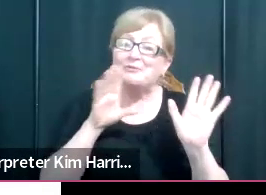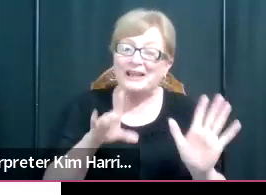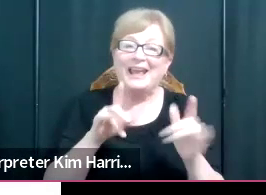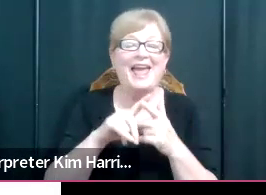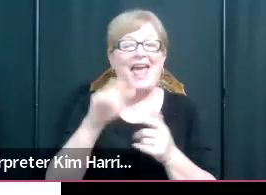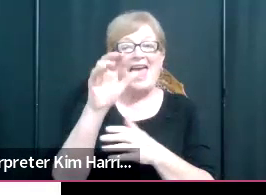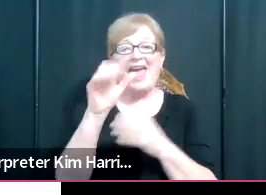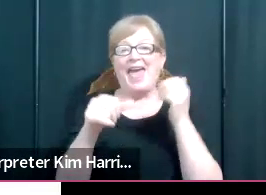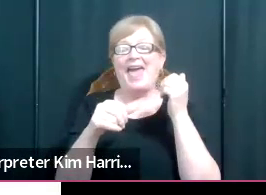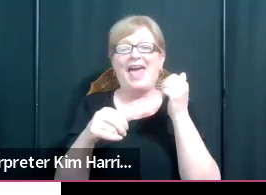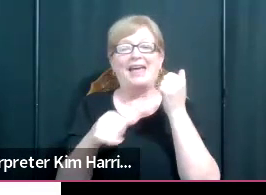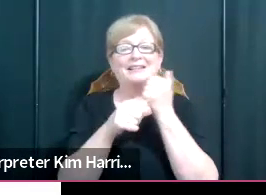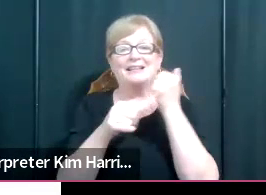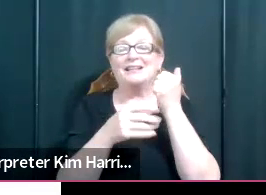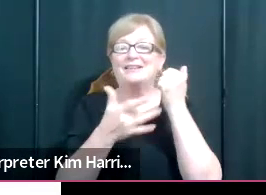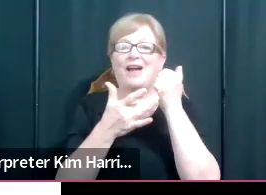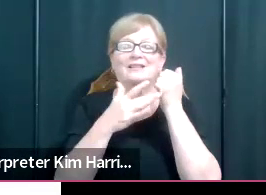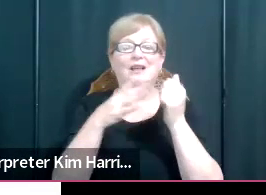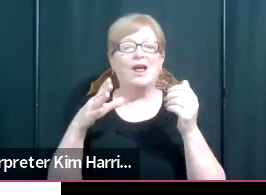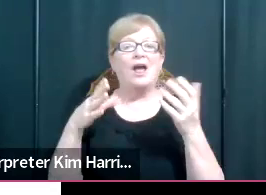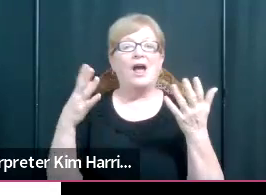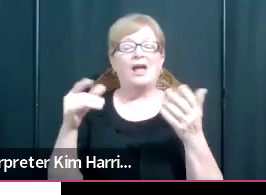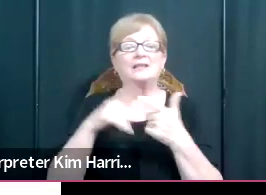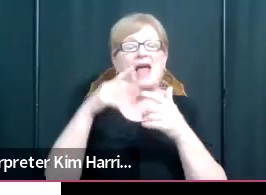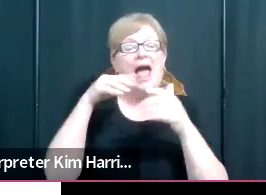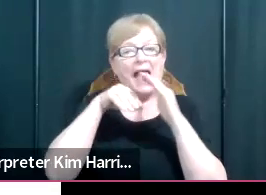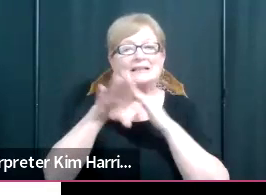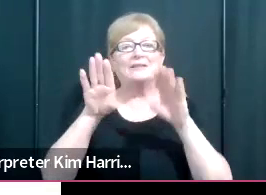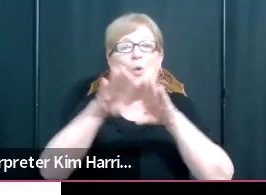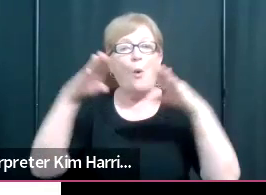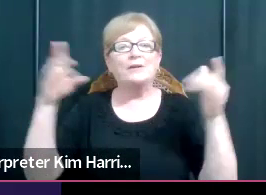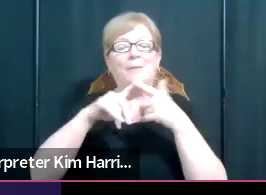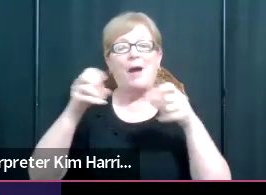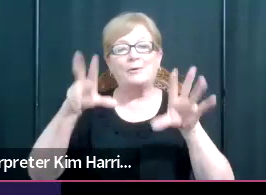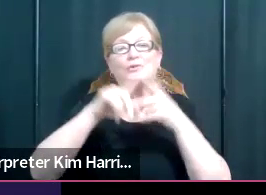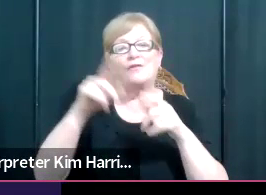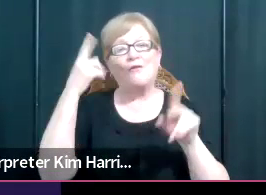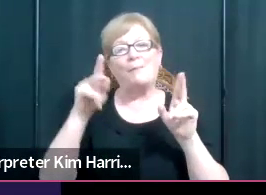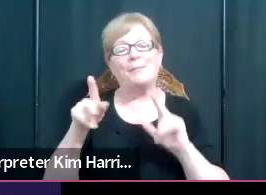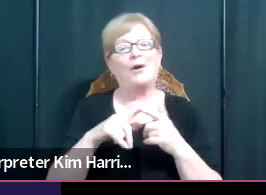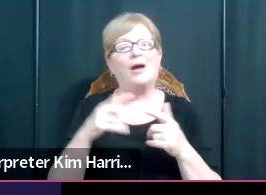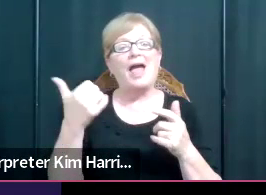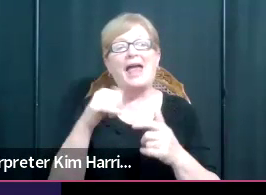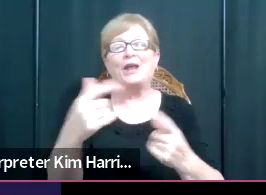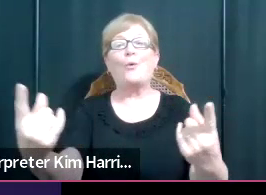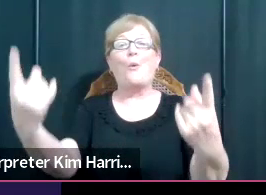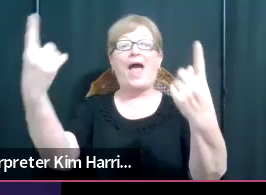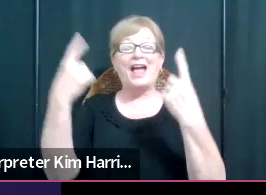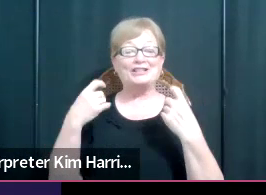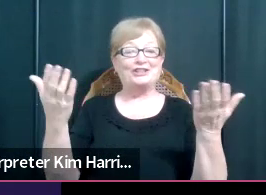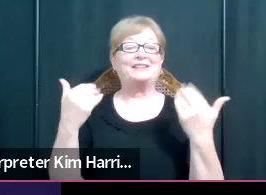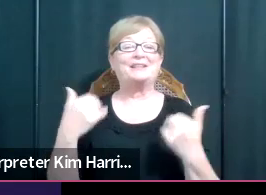AT provides access and opens up possibilities for people. What questions do you have?